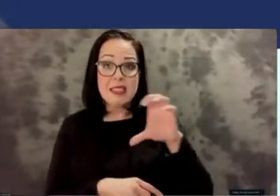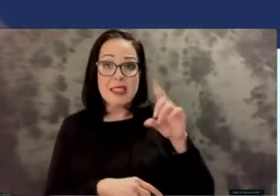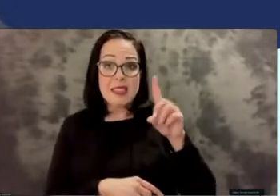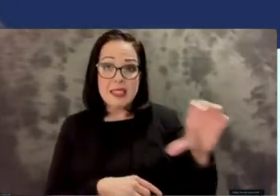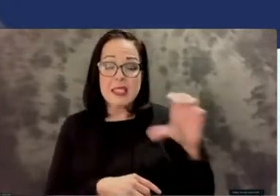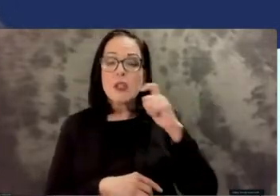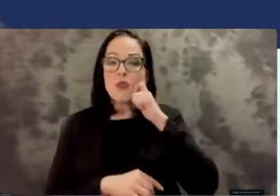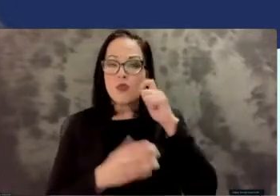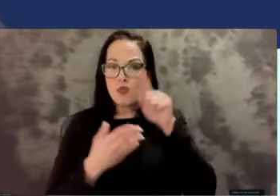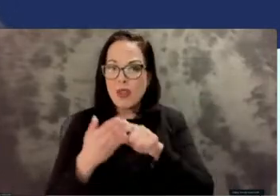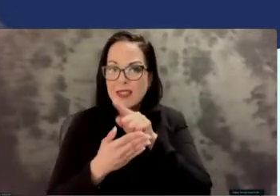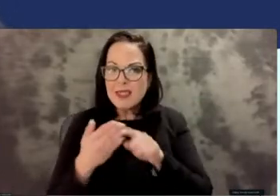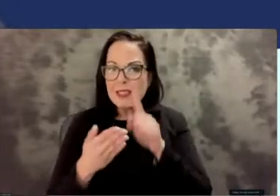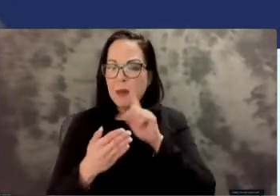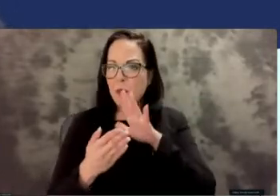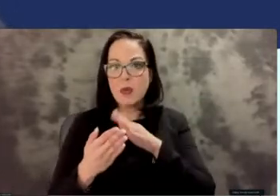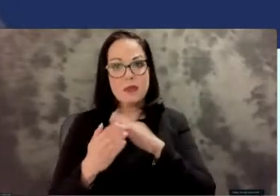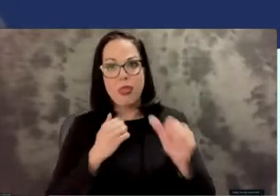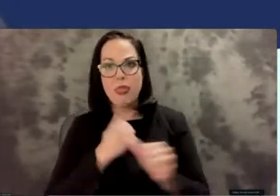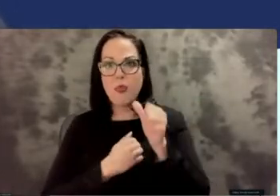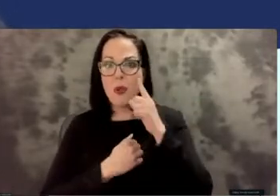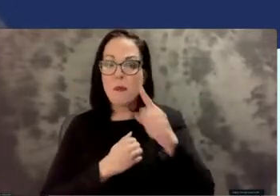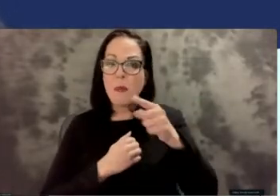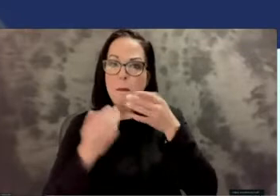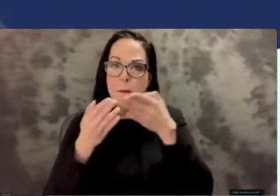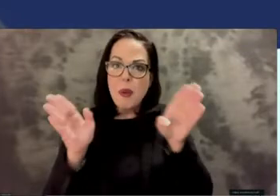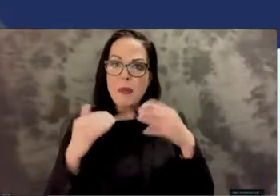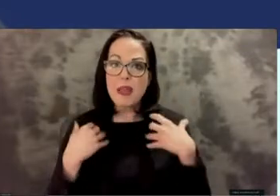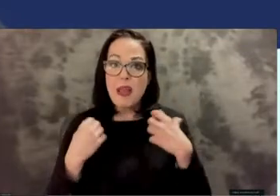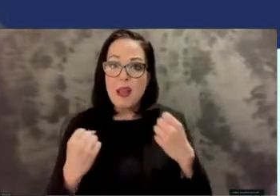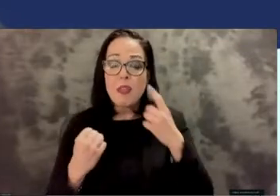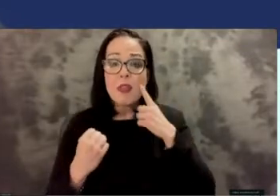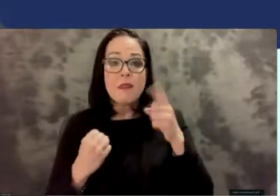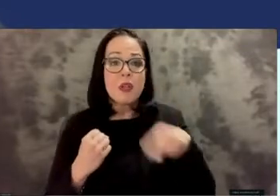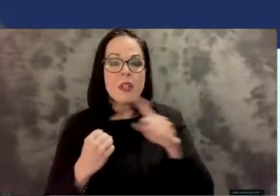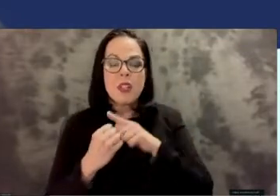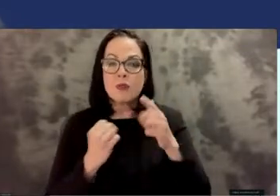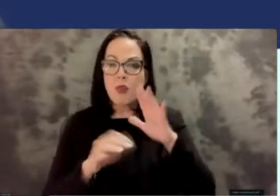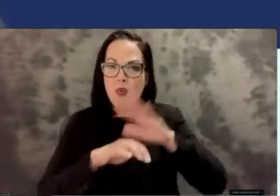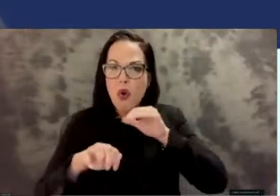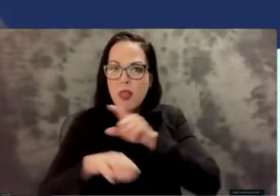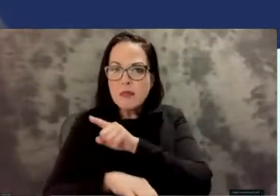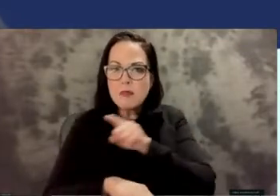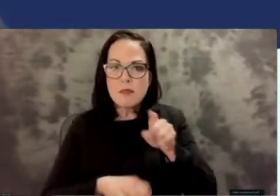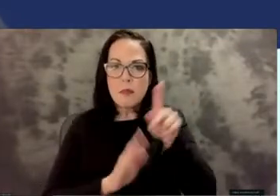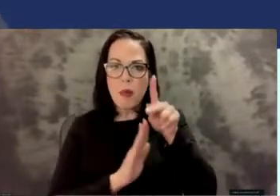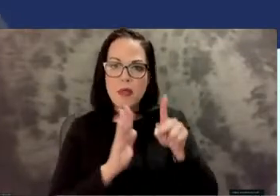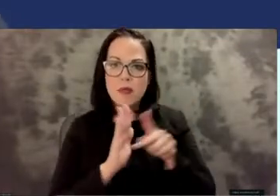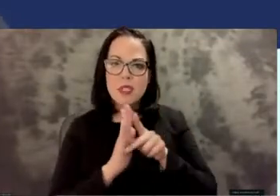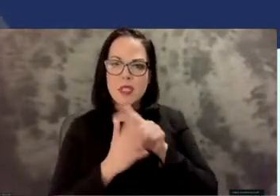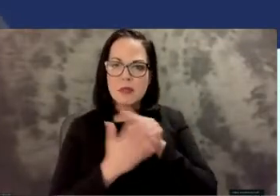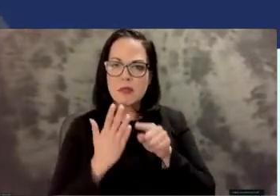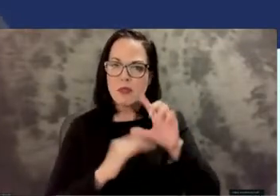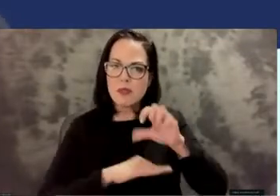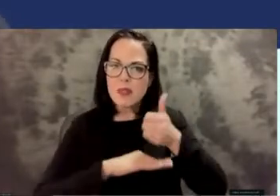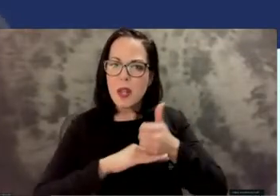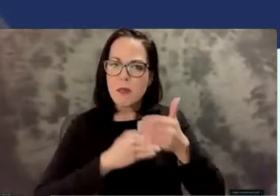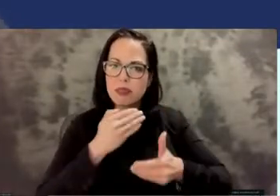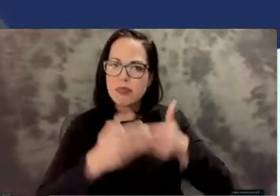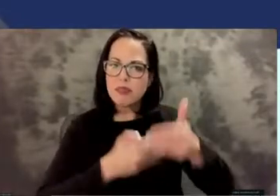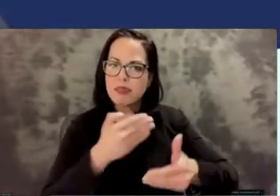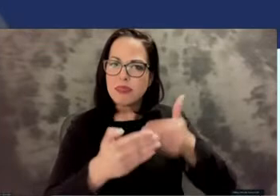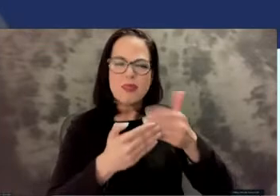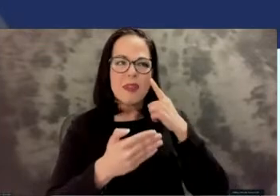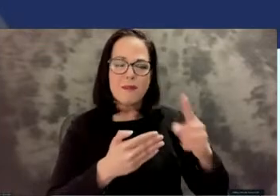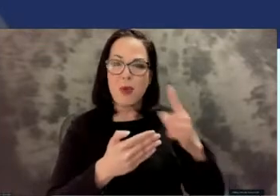serious threat to the public's health, calling for the confrontation of the systems and policies that have resulted in the generational